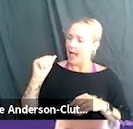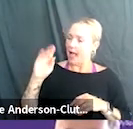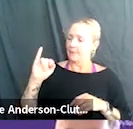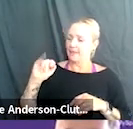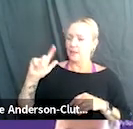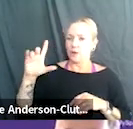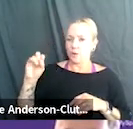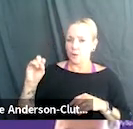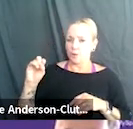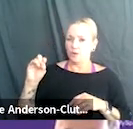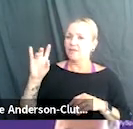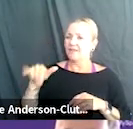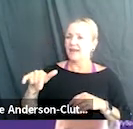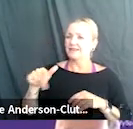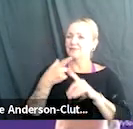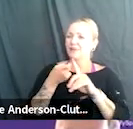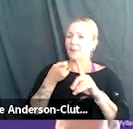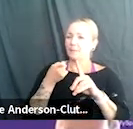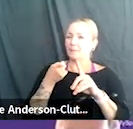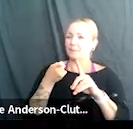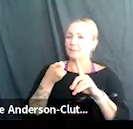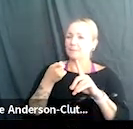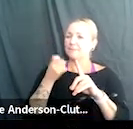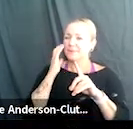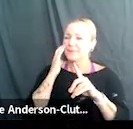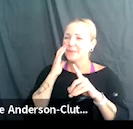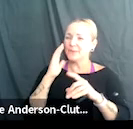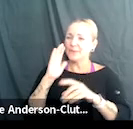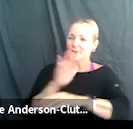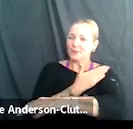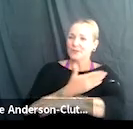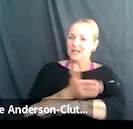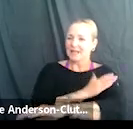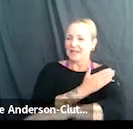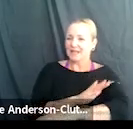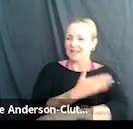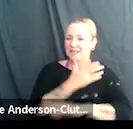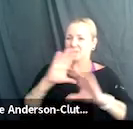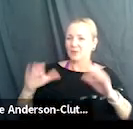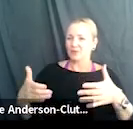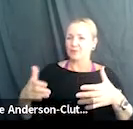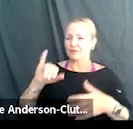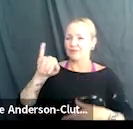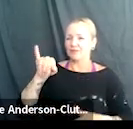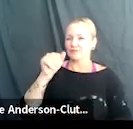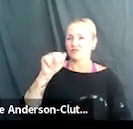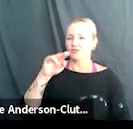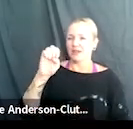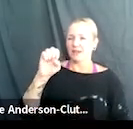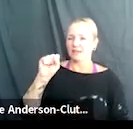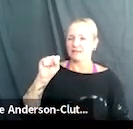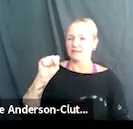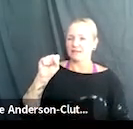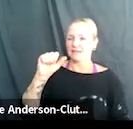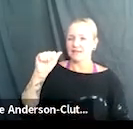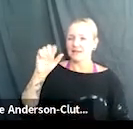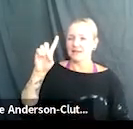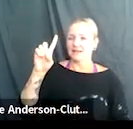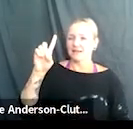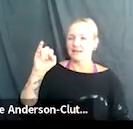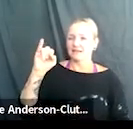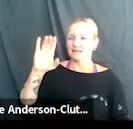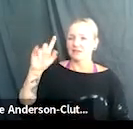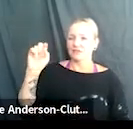Julio, was there anything else that you had wanted to comment upon? No. I was just saying that a ritual, if you don't do